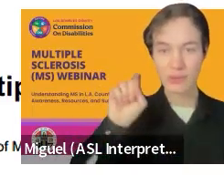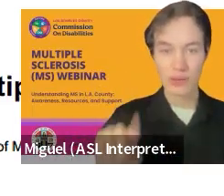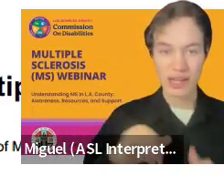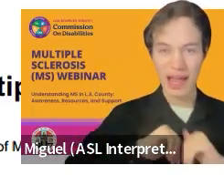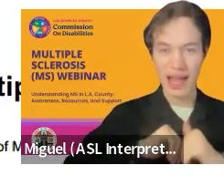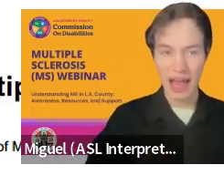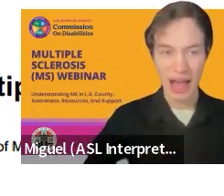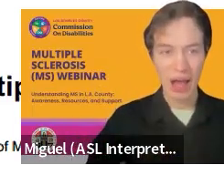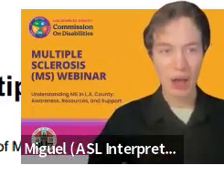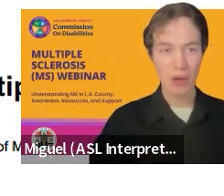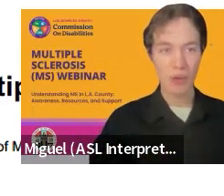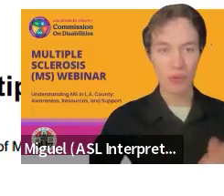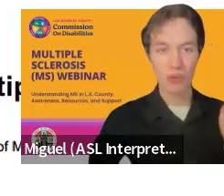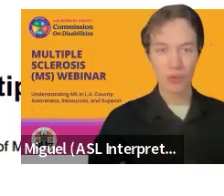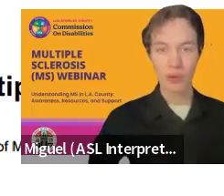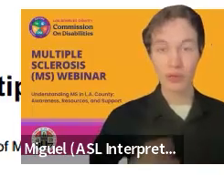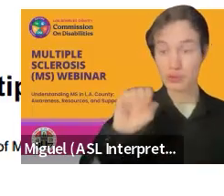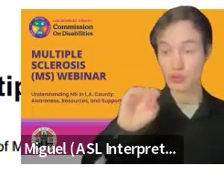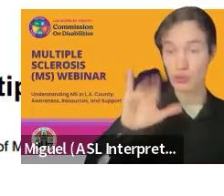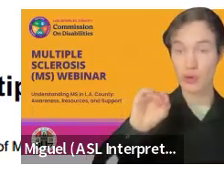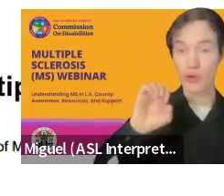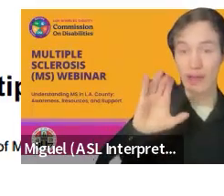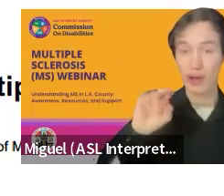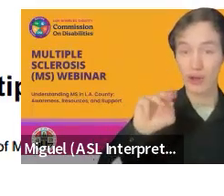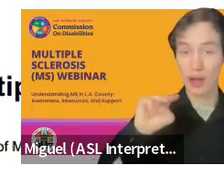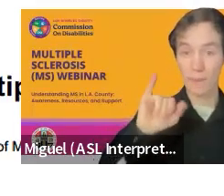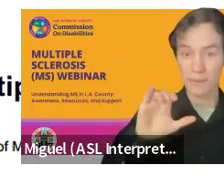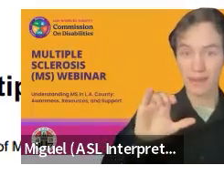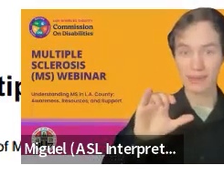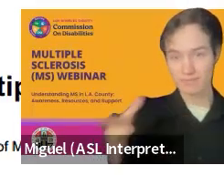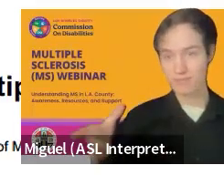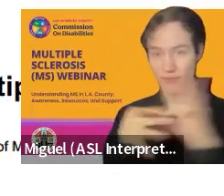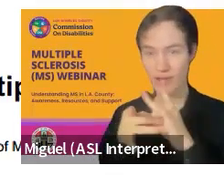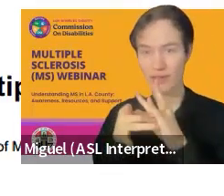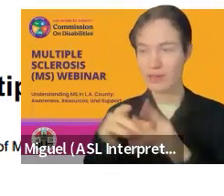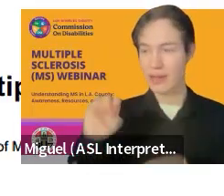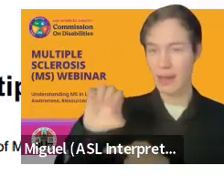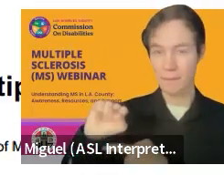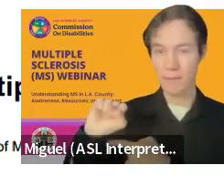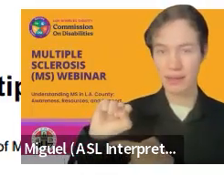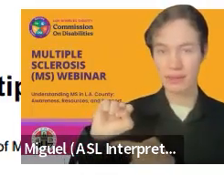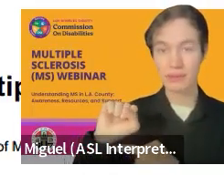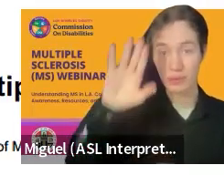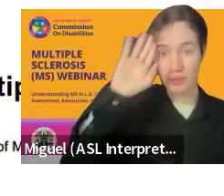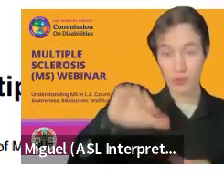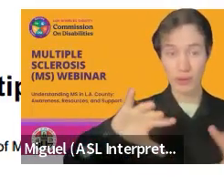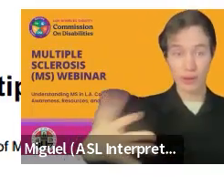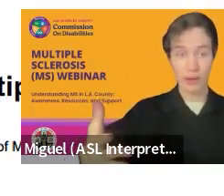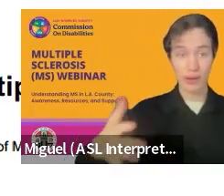socioeconomic status for prognosis in MS. I looked at 110 of my